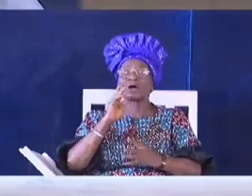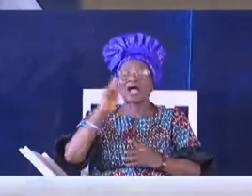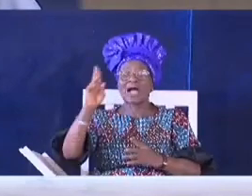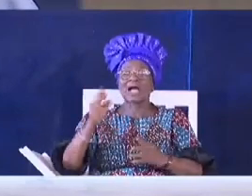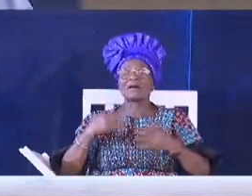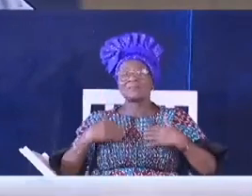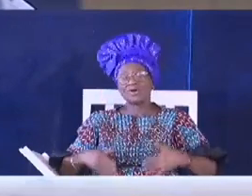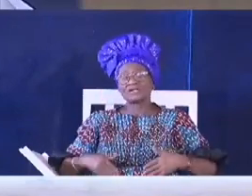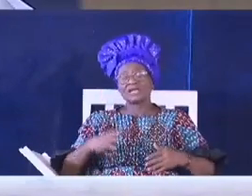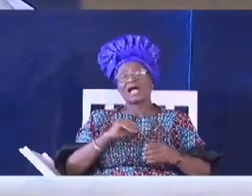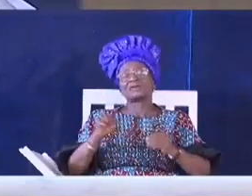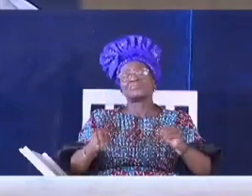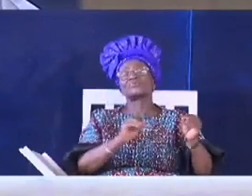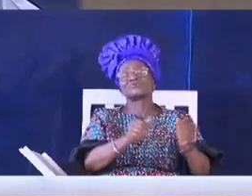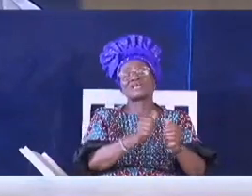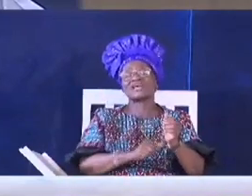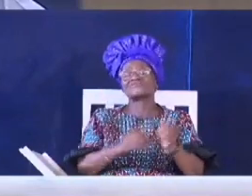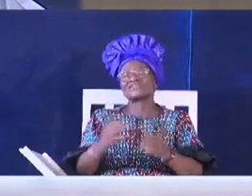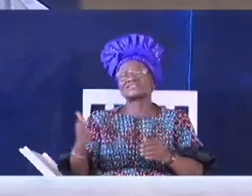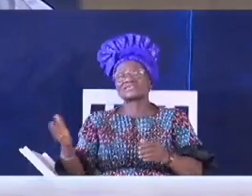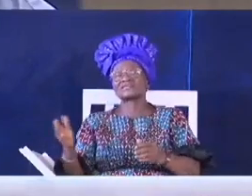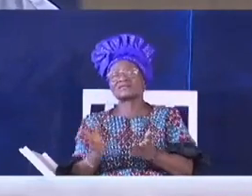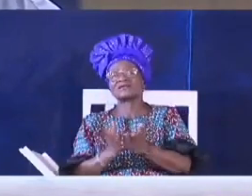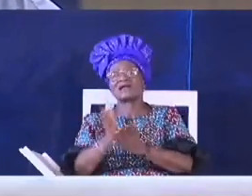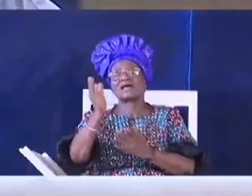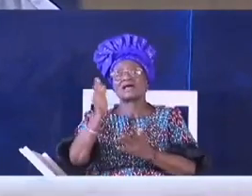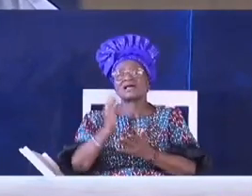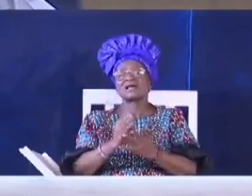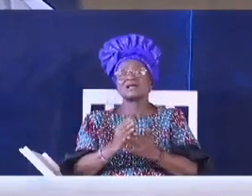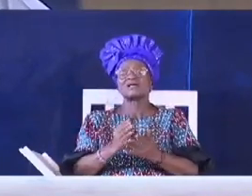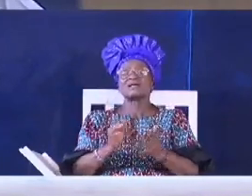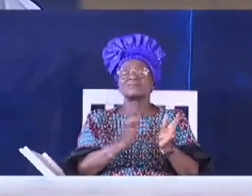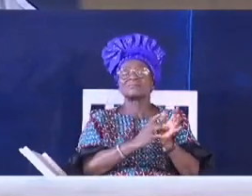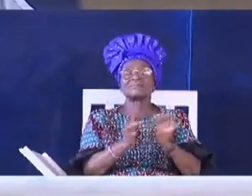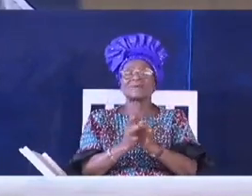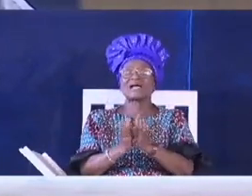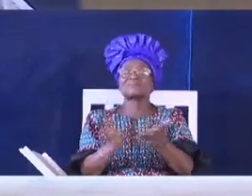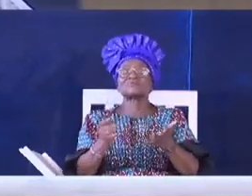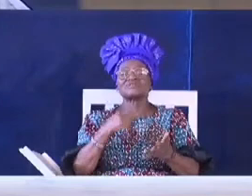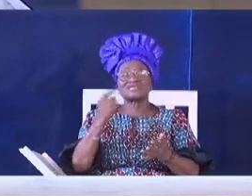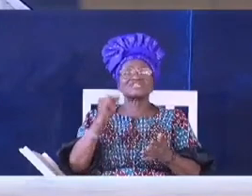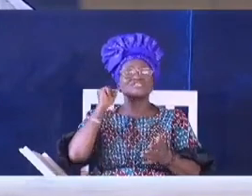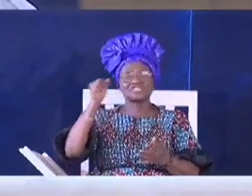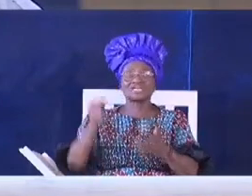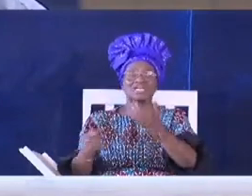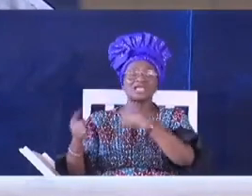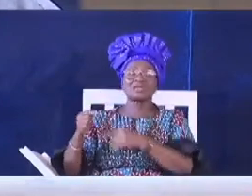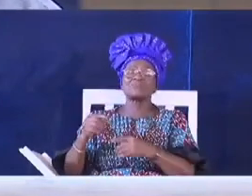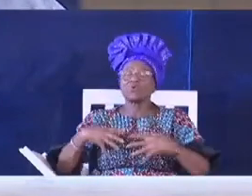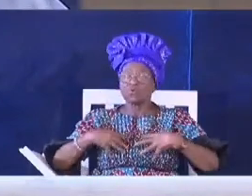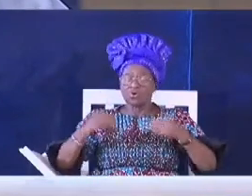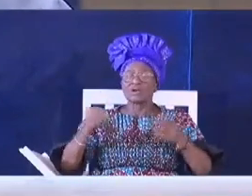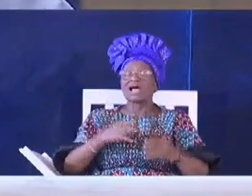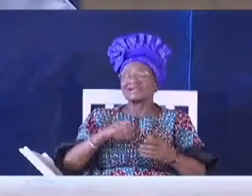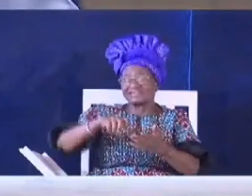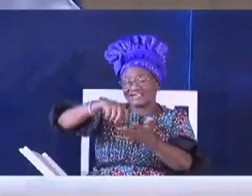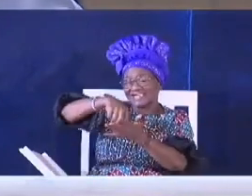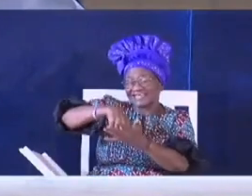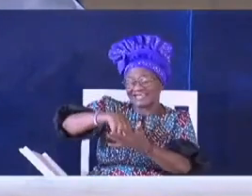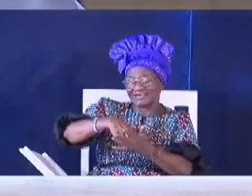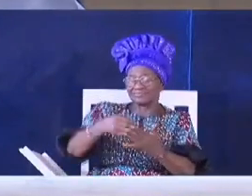the Bible says she came forward, knelt before the Lord Jesus Christ. And Jesus Christ